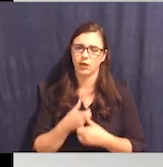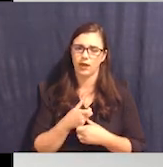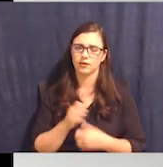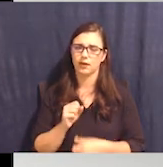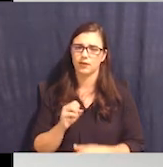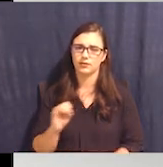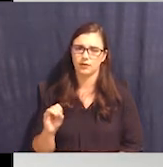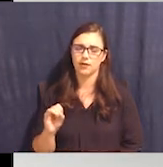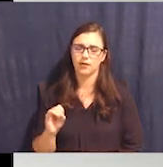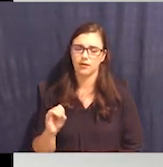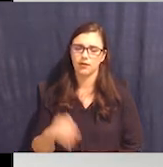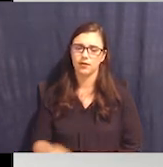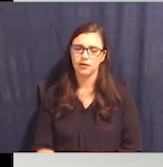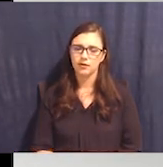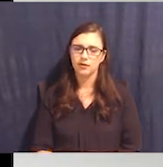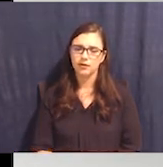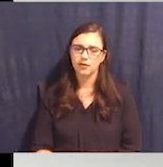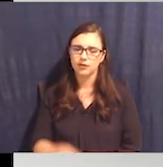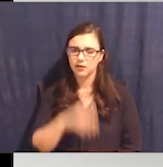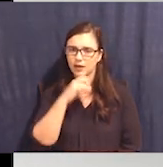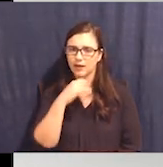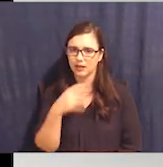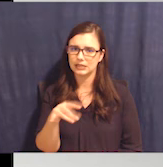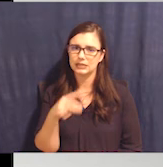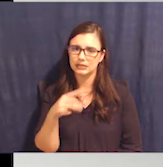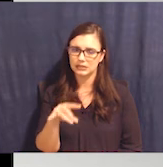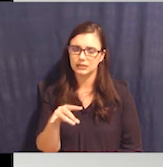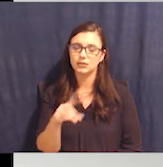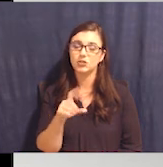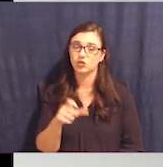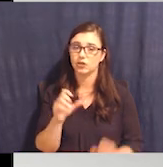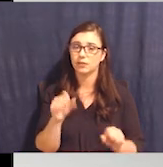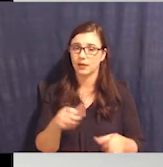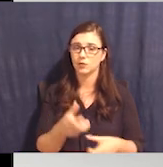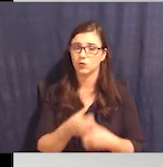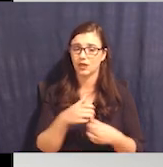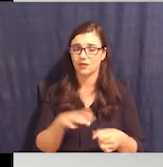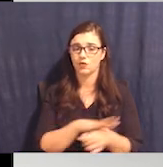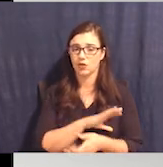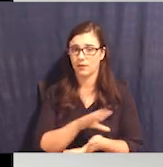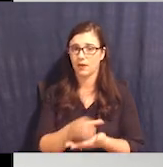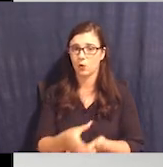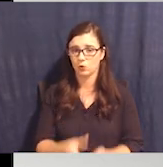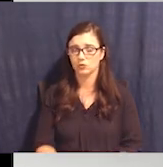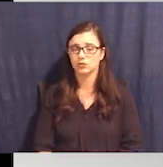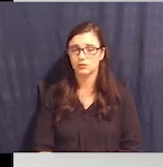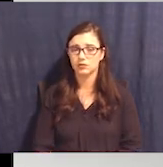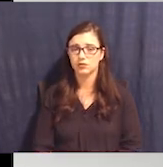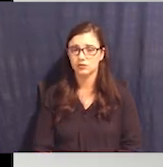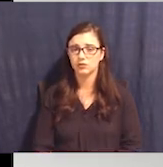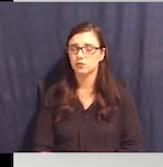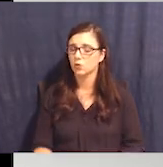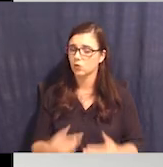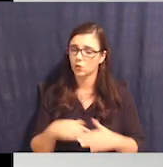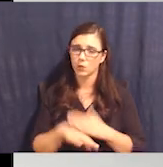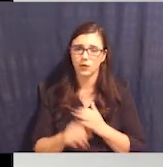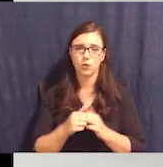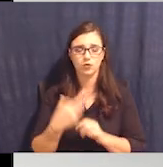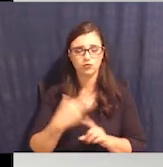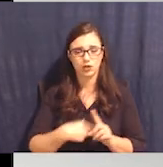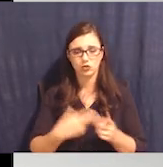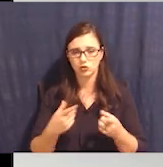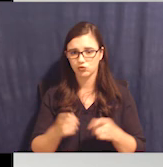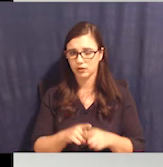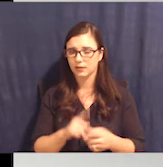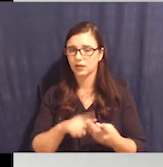get SSI at 18, and you should be able to get the full amount. Just go in with